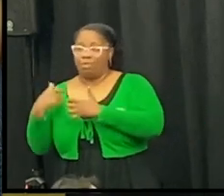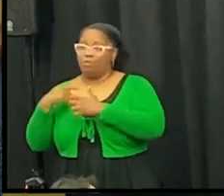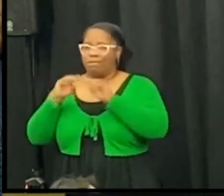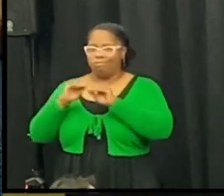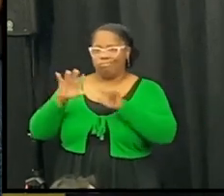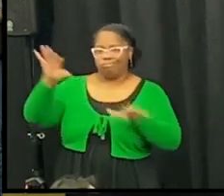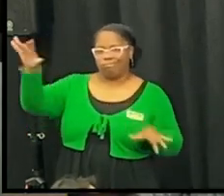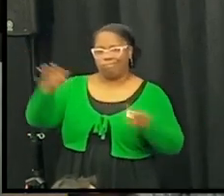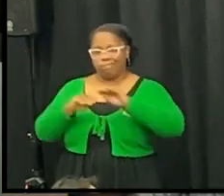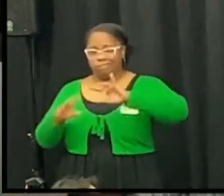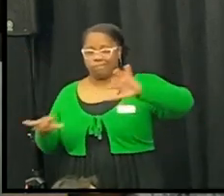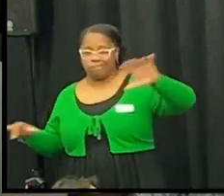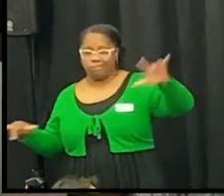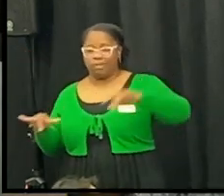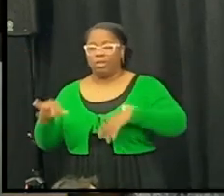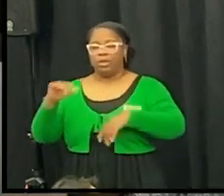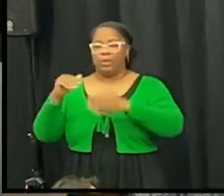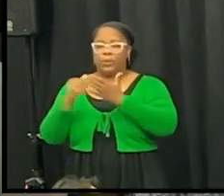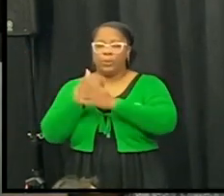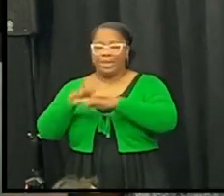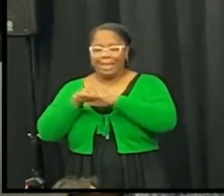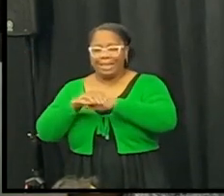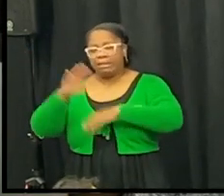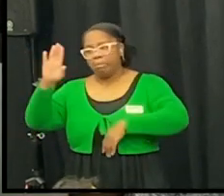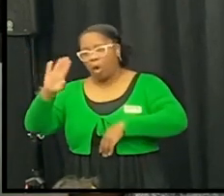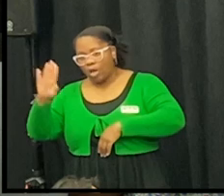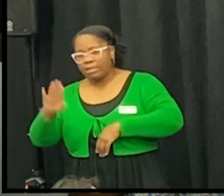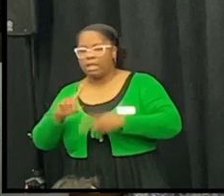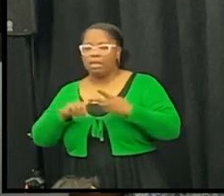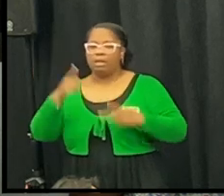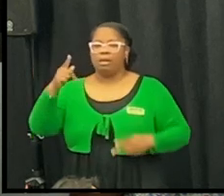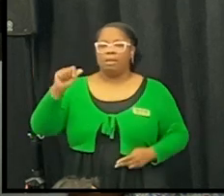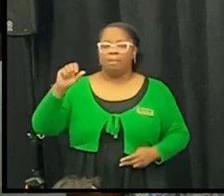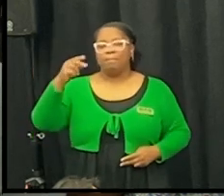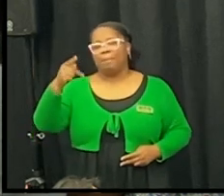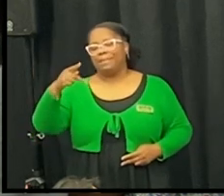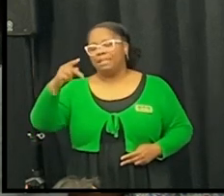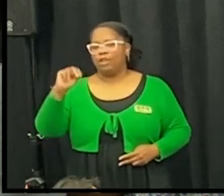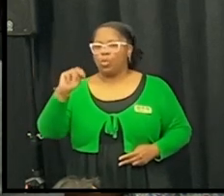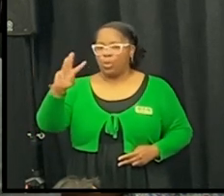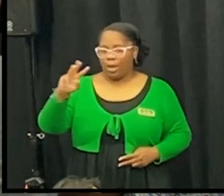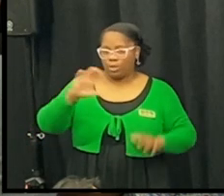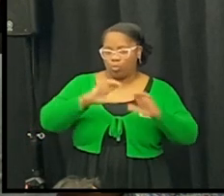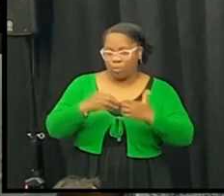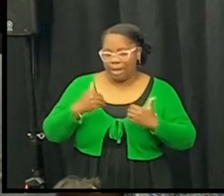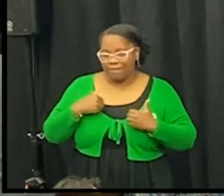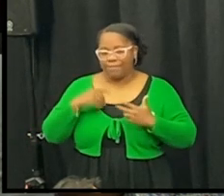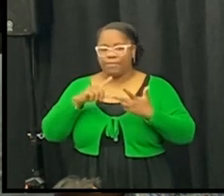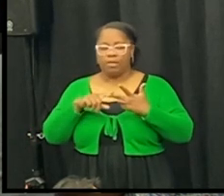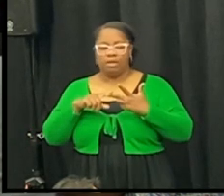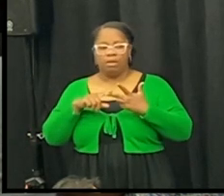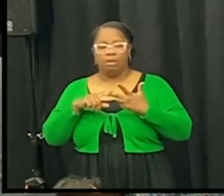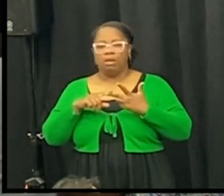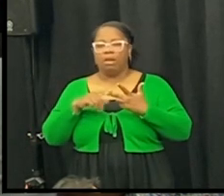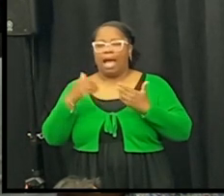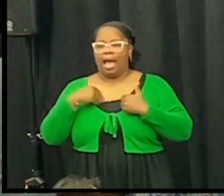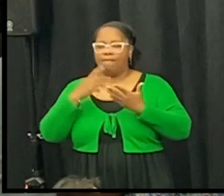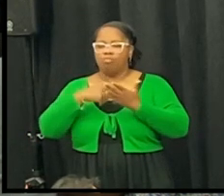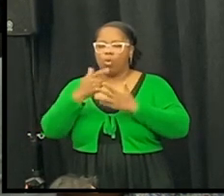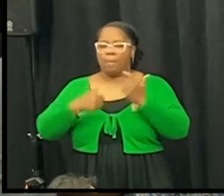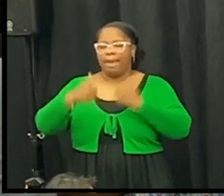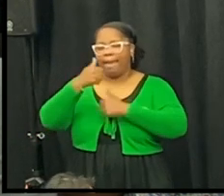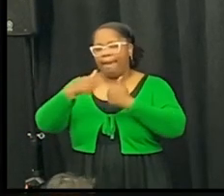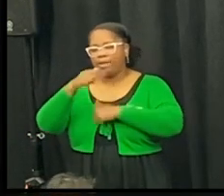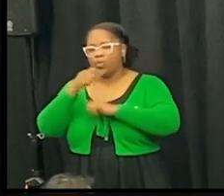in Boston-centric, there's a regional group, and there's a Pacific Northwest group, and we have program heads who run and organize